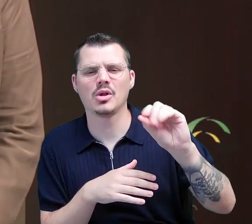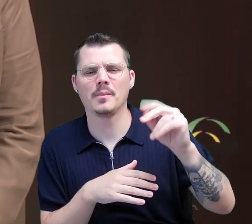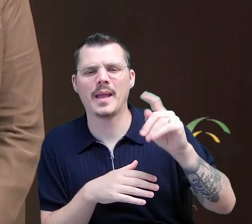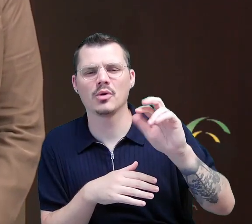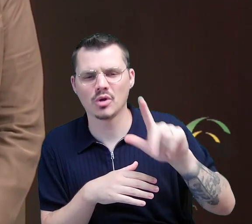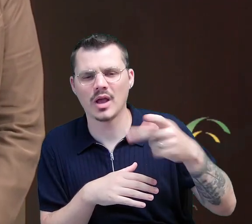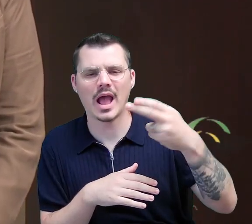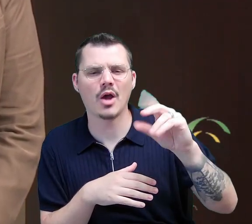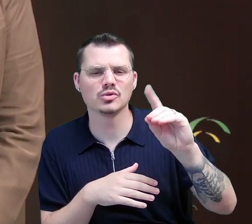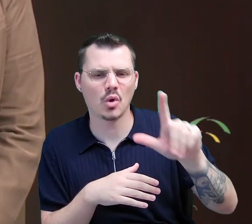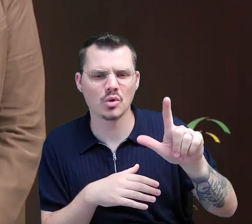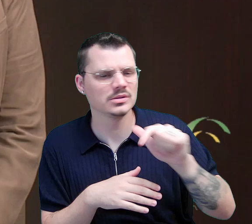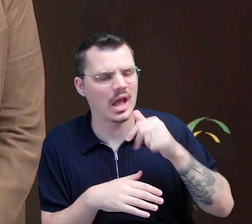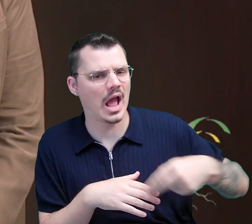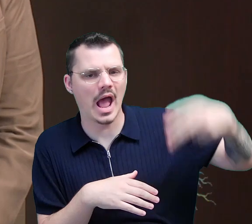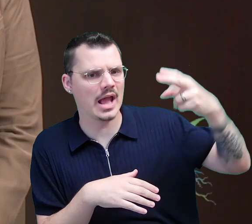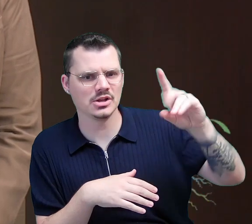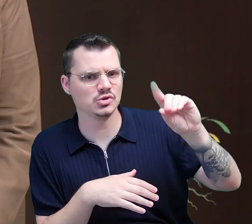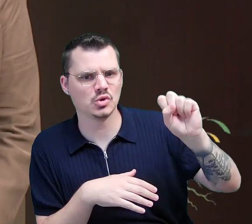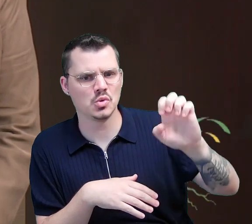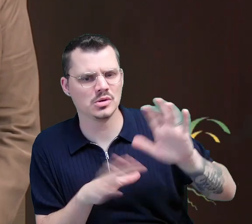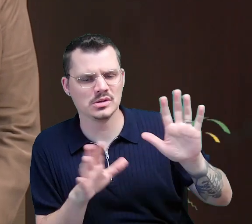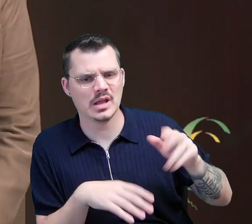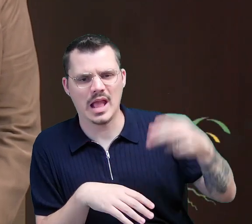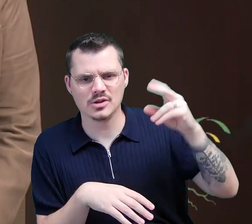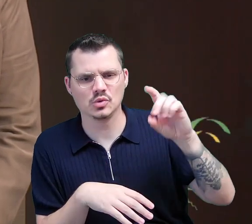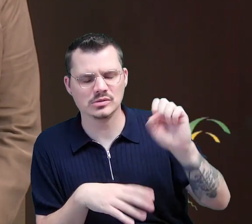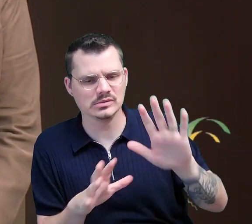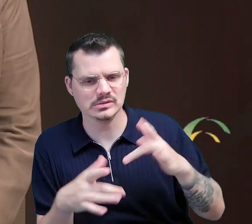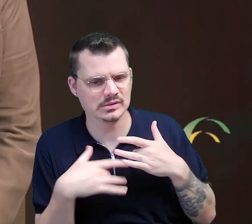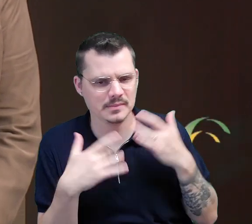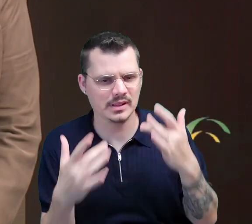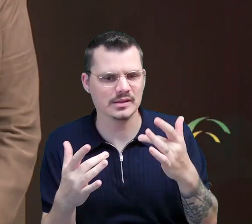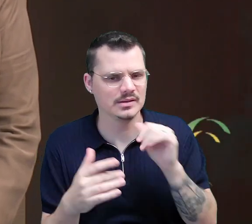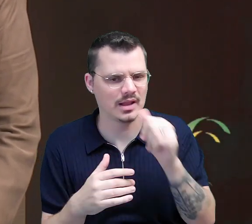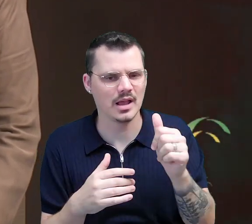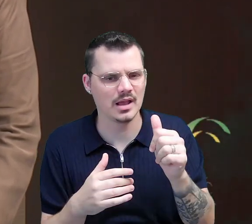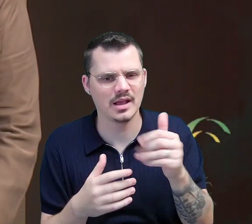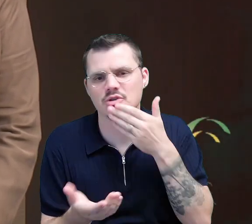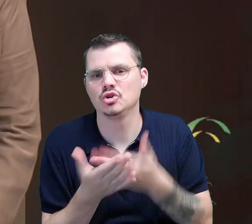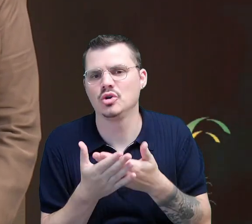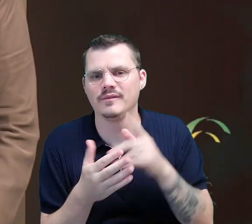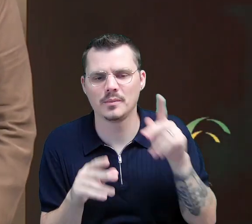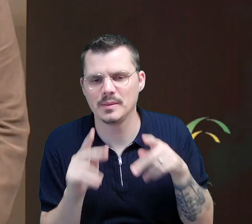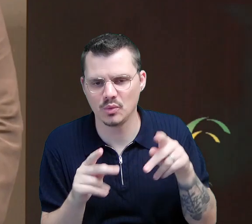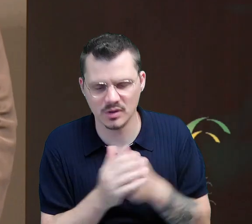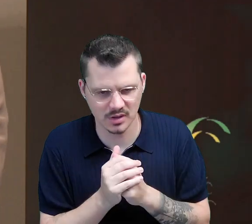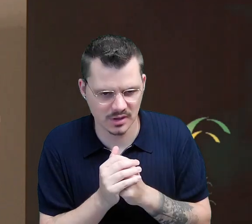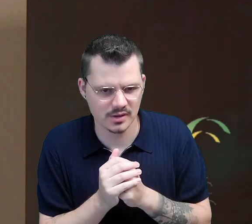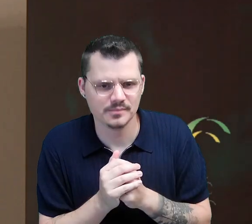haloperidol, Haldol, not high dose. High doses are typically not good for